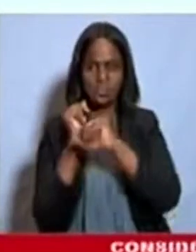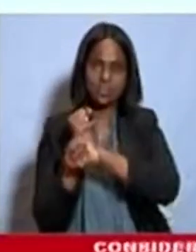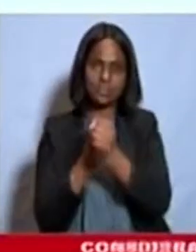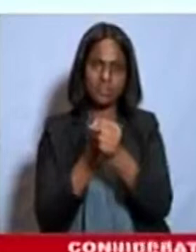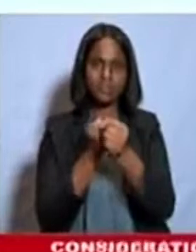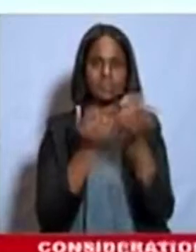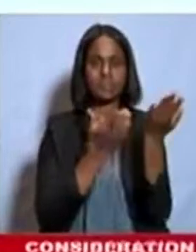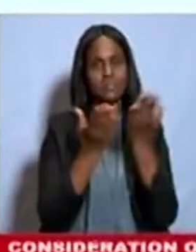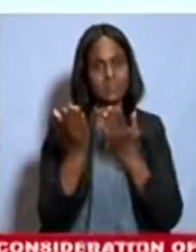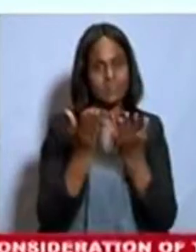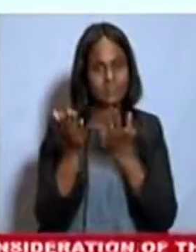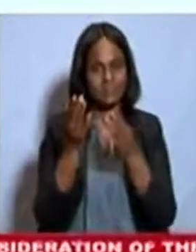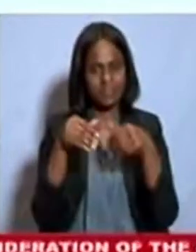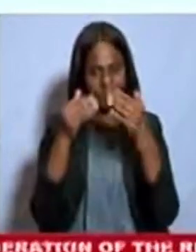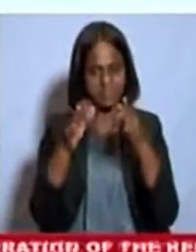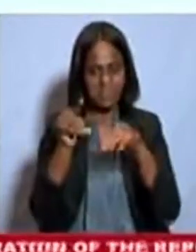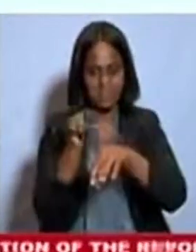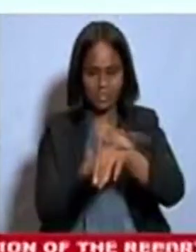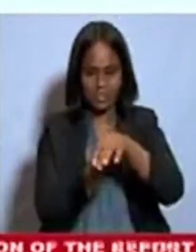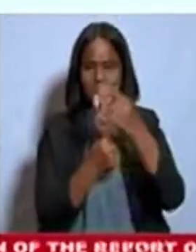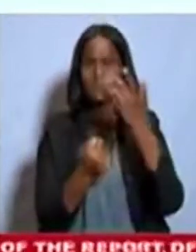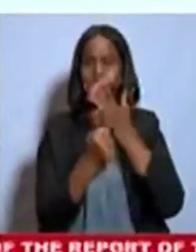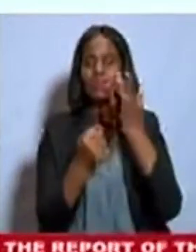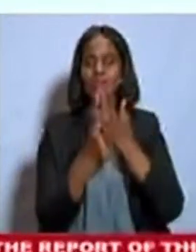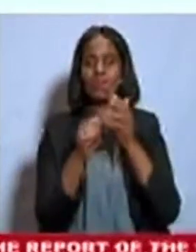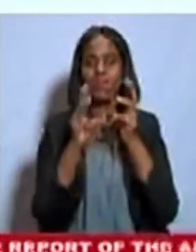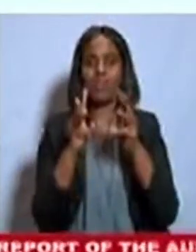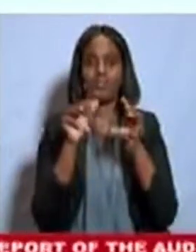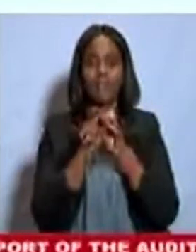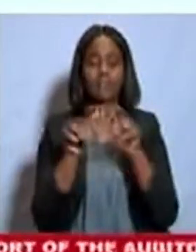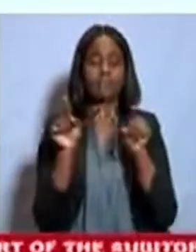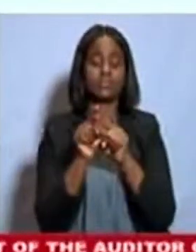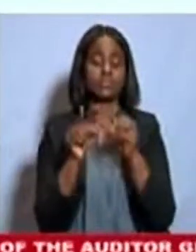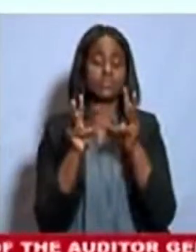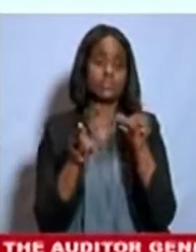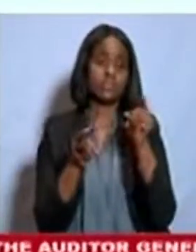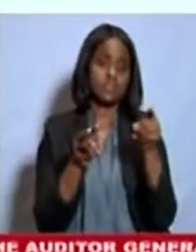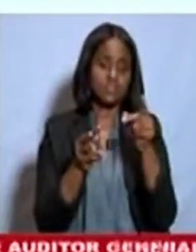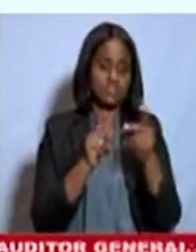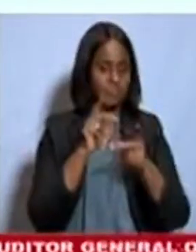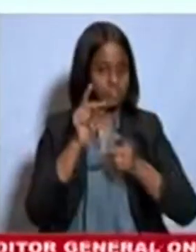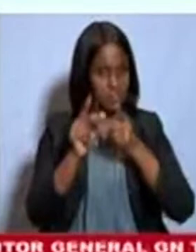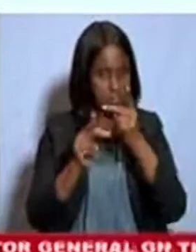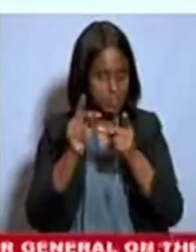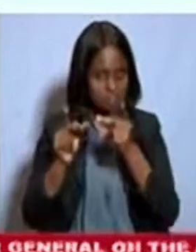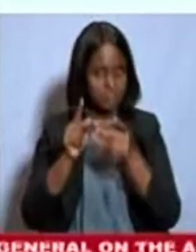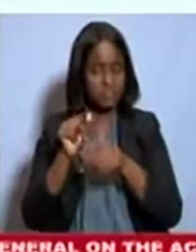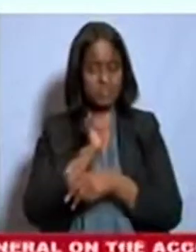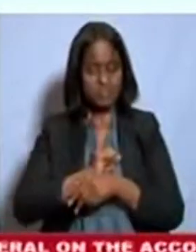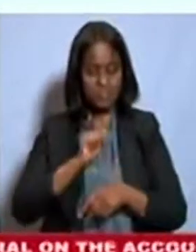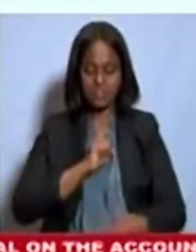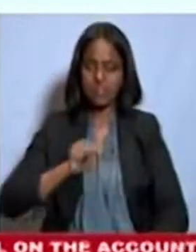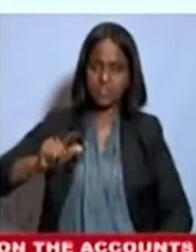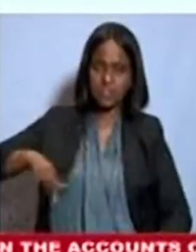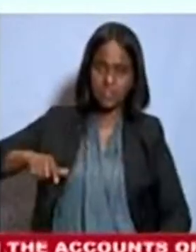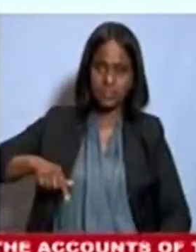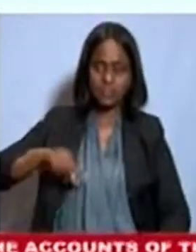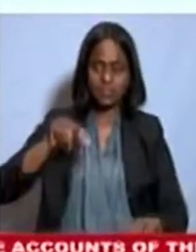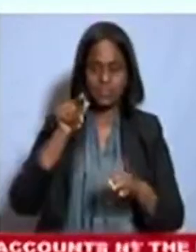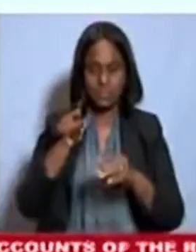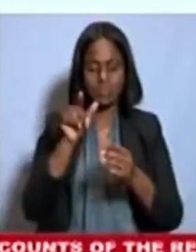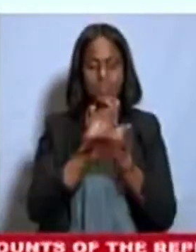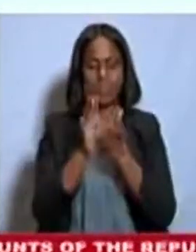service provider on a long-term basis. In this regard, the process regrettably delayed in that it